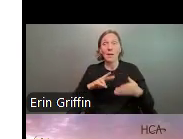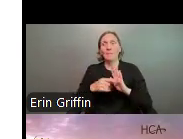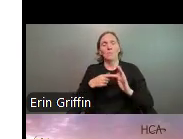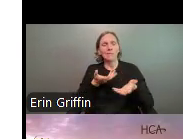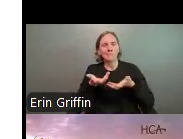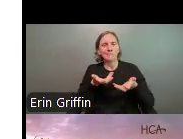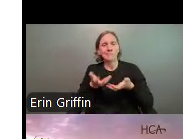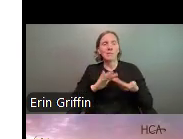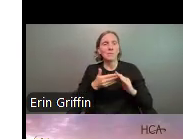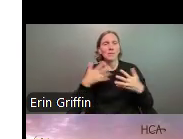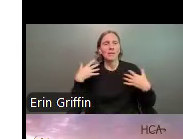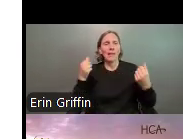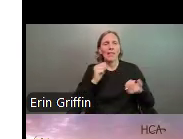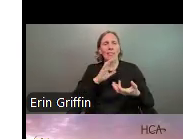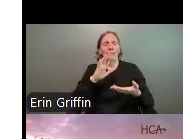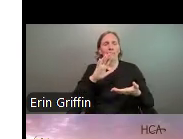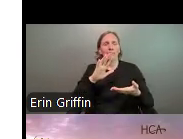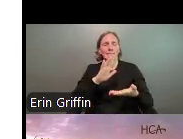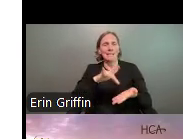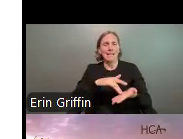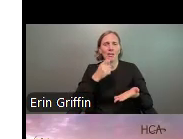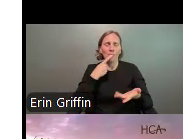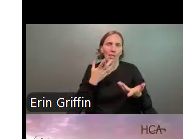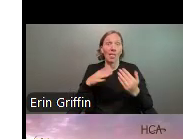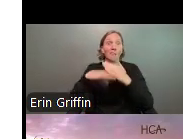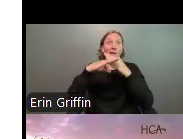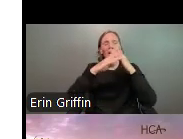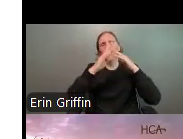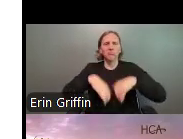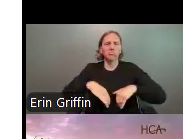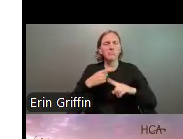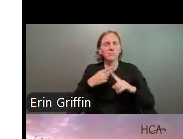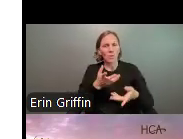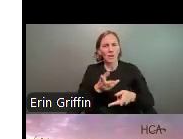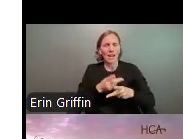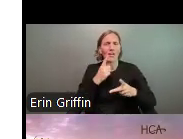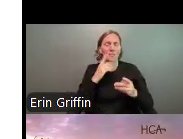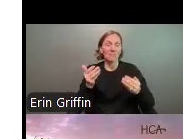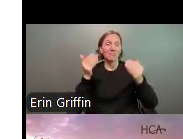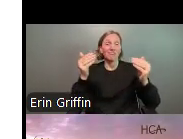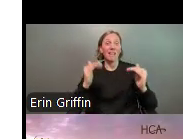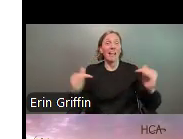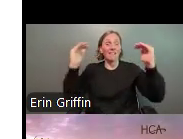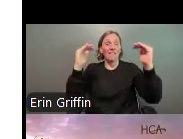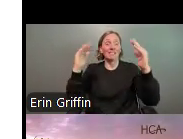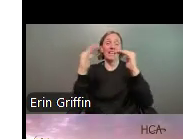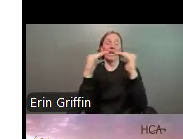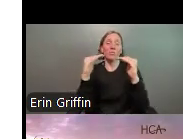work hand in hand to break down barriers to care, focus on the whole person health, and advance equitable healthcare for all in Washington